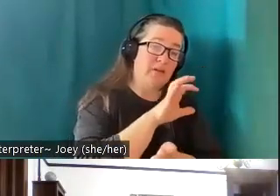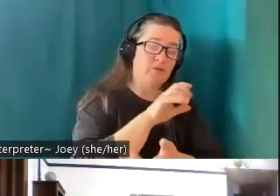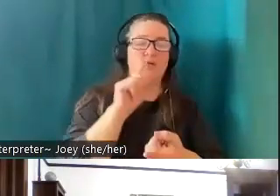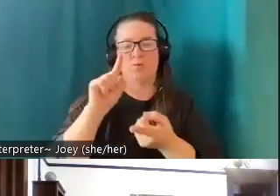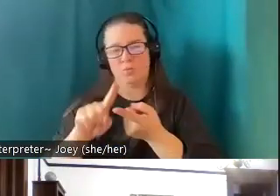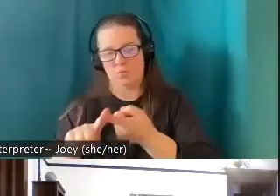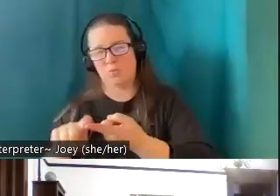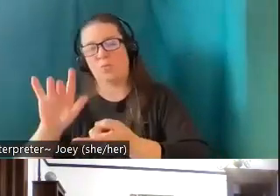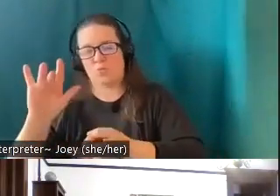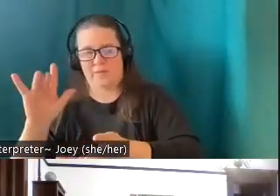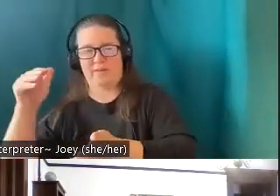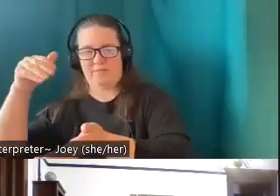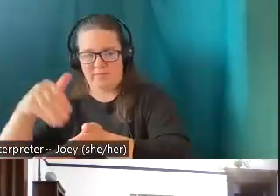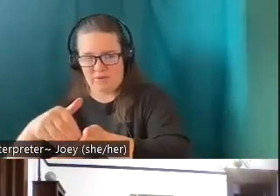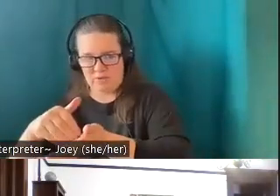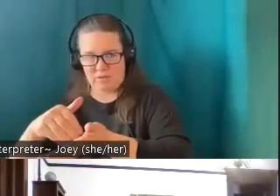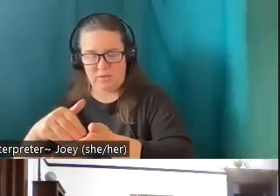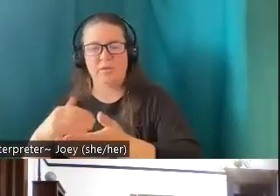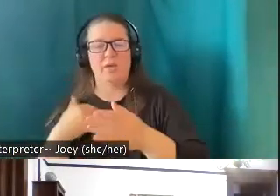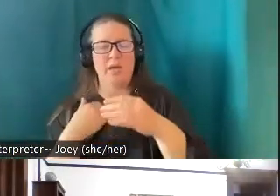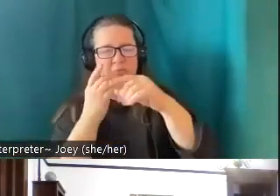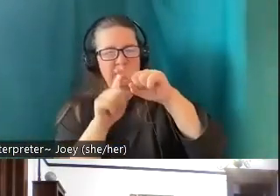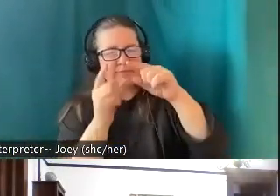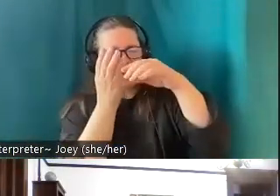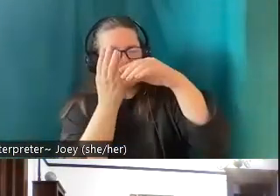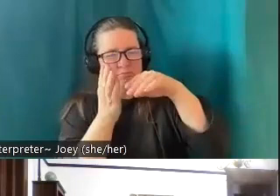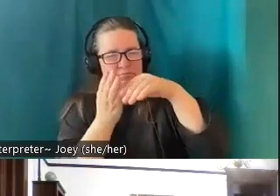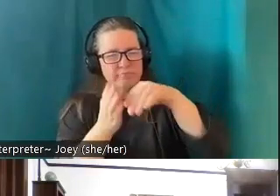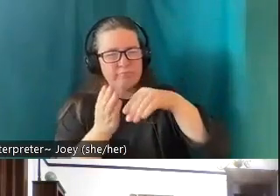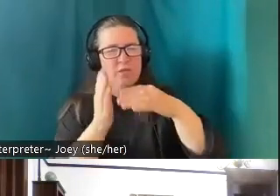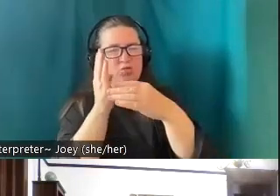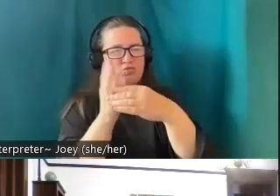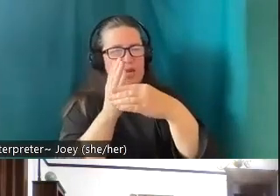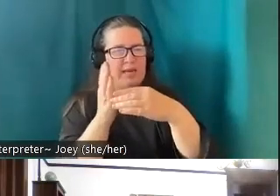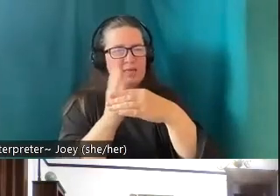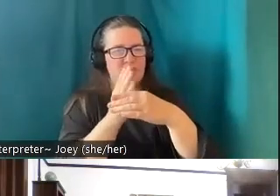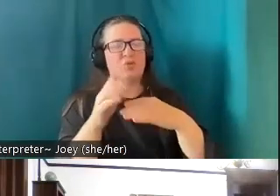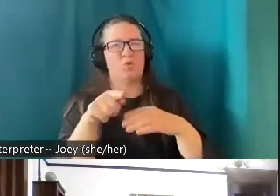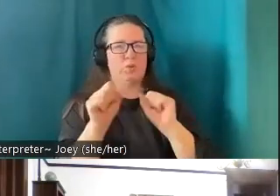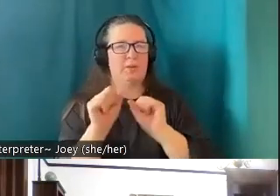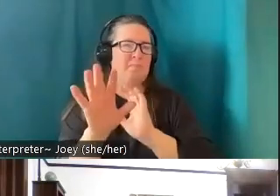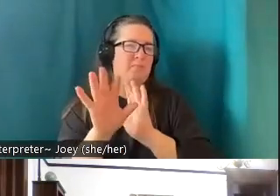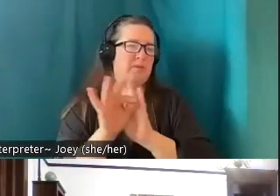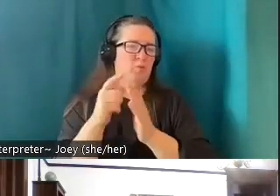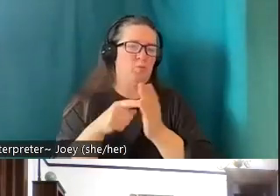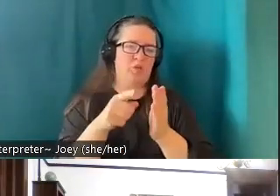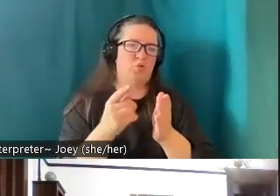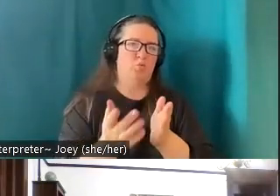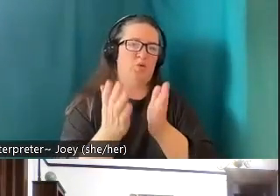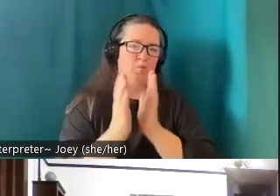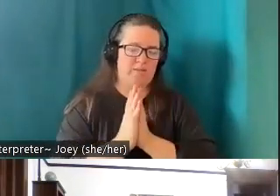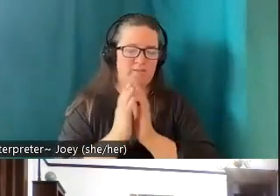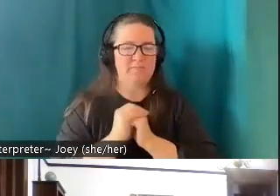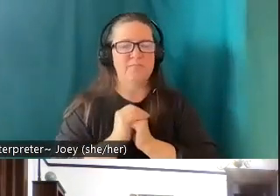of $2,500, so you can select the range that your organization is requesting. This is general operating support, and it's totally